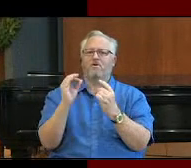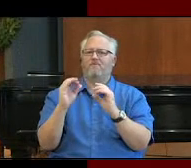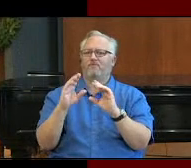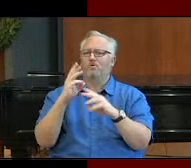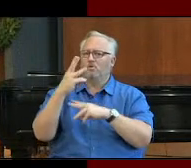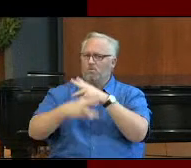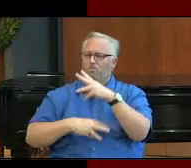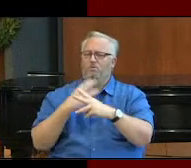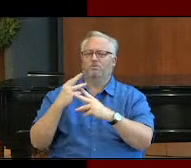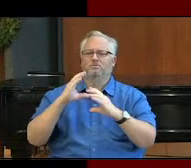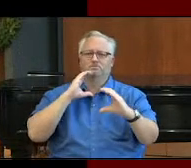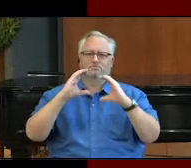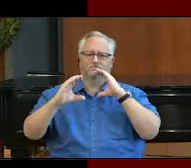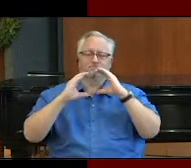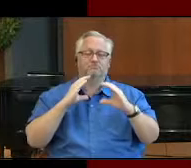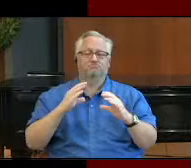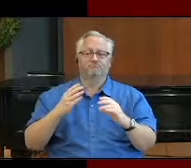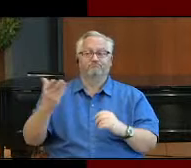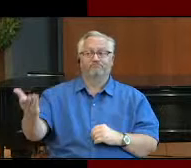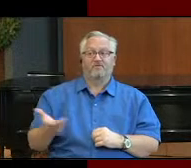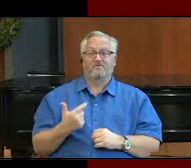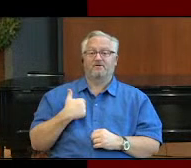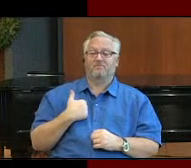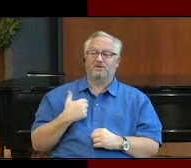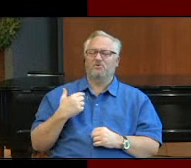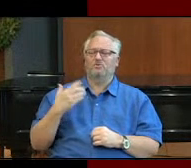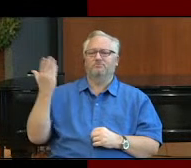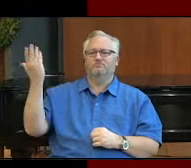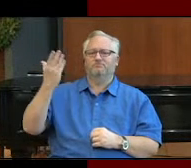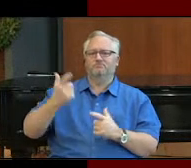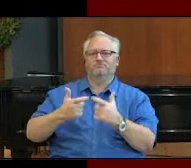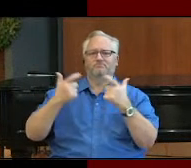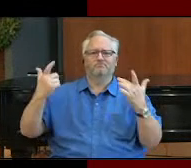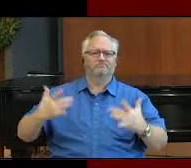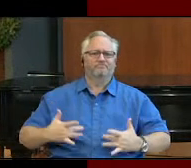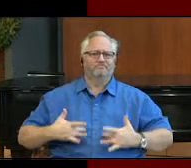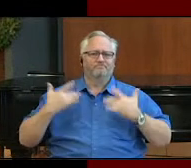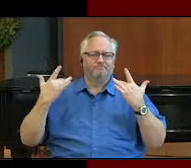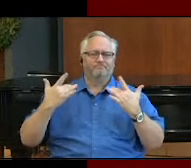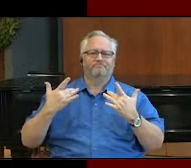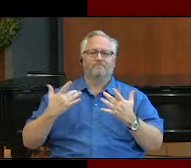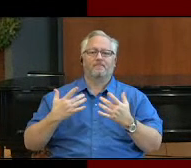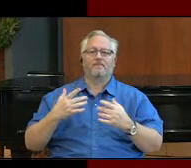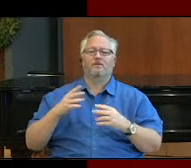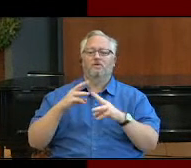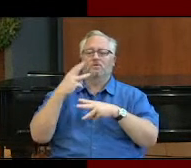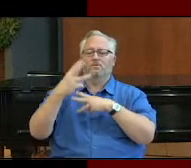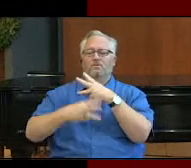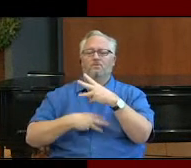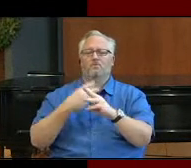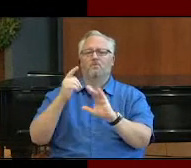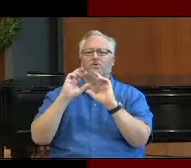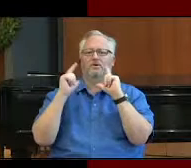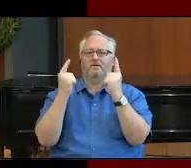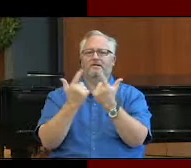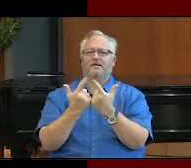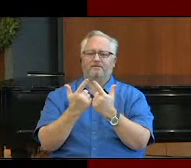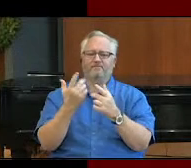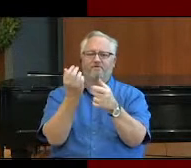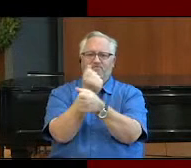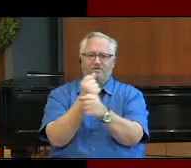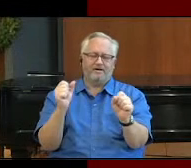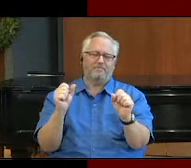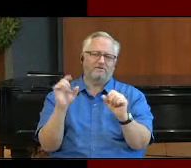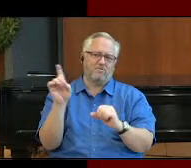Communications. I was invited to speak at a huge event sponsored by the World League of Freedom and Democracy. I went with my